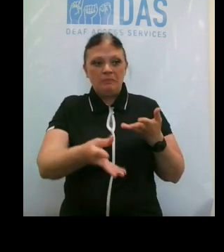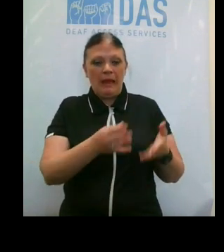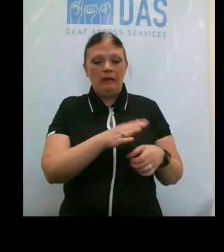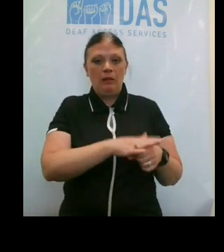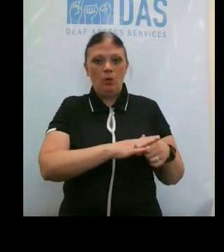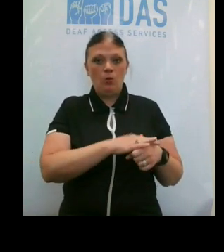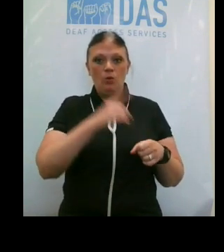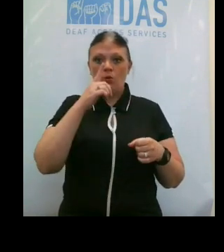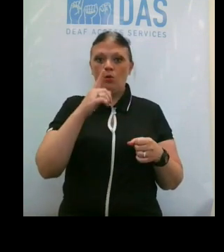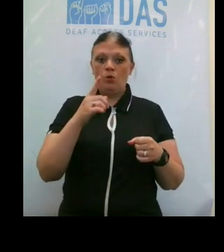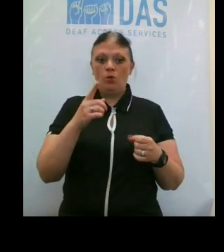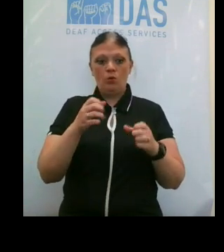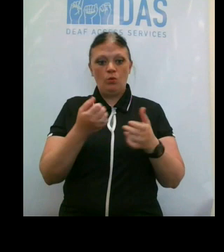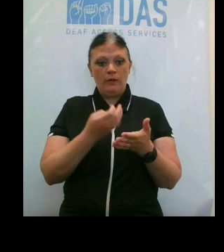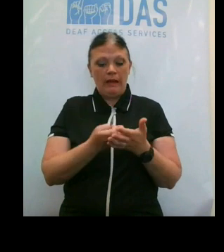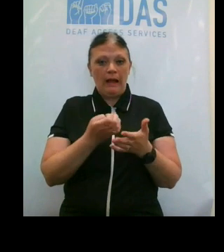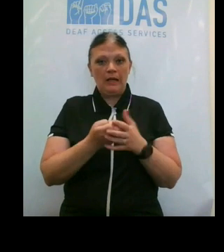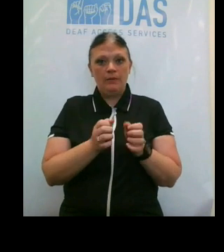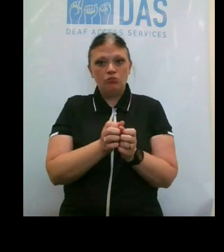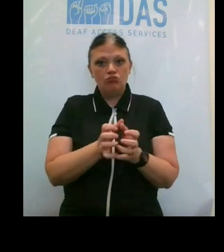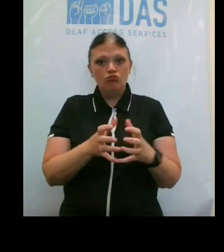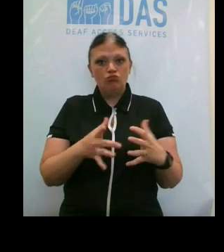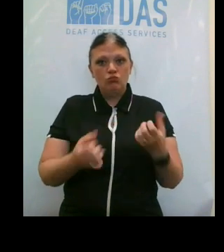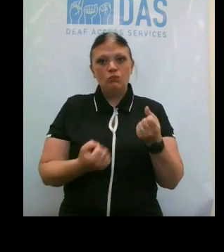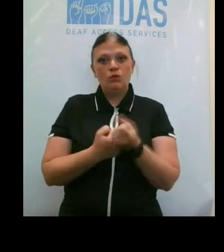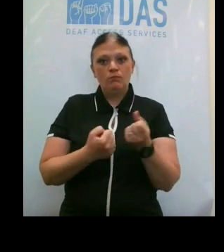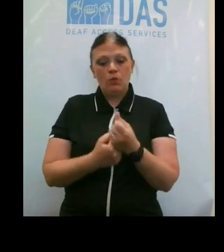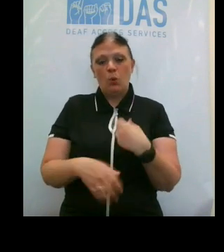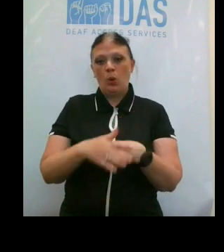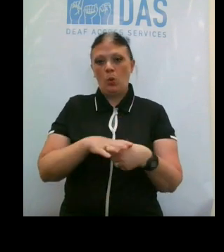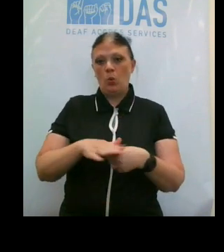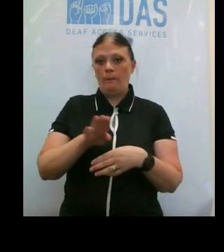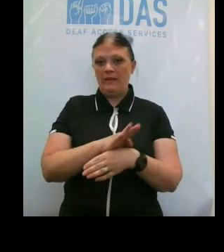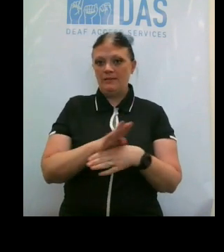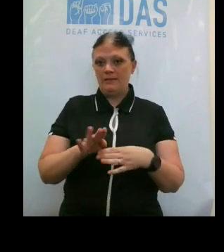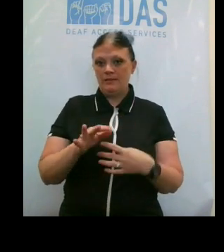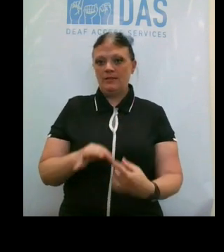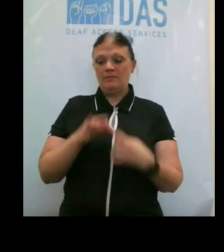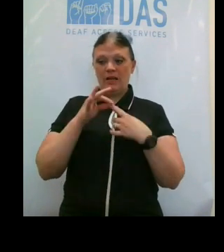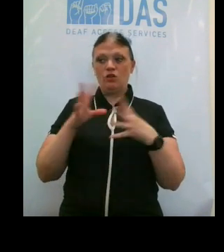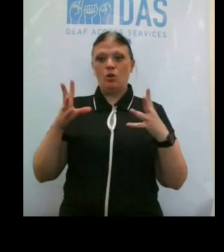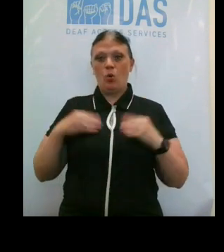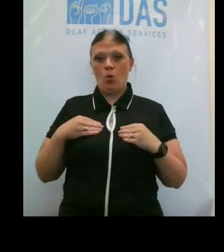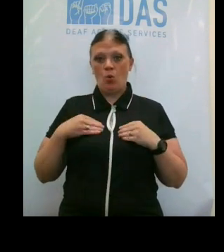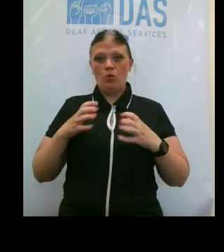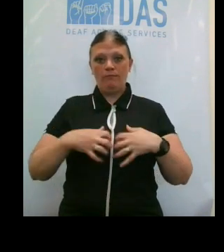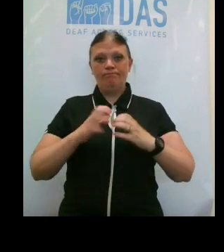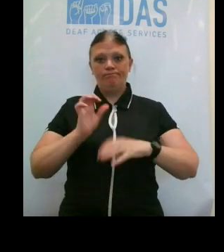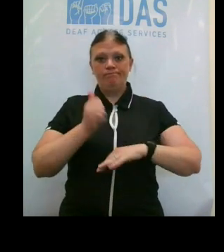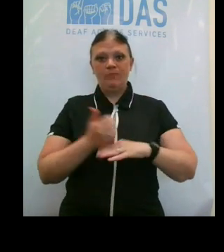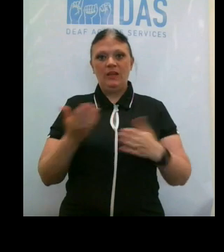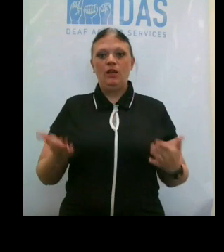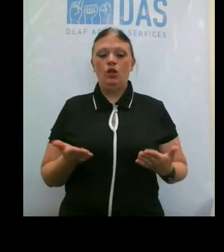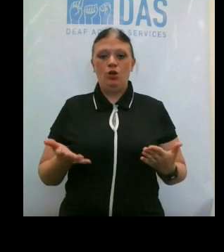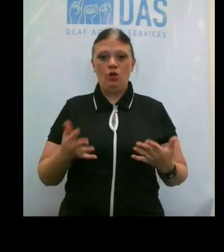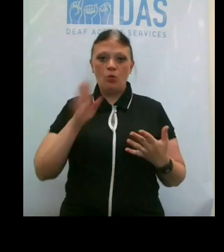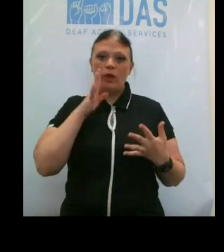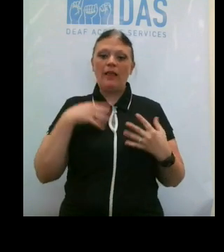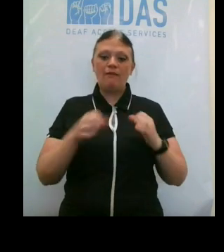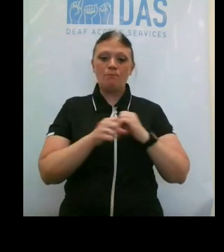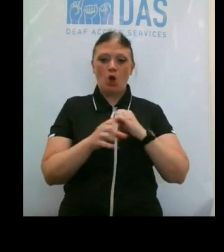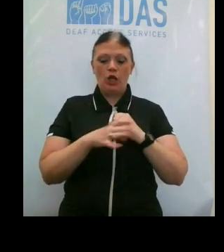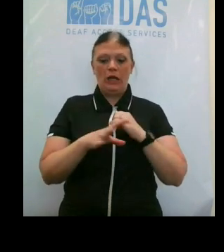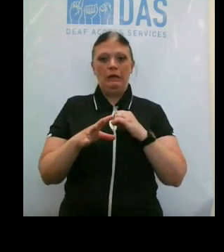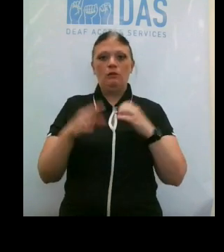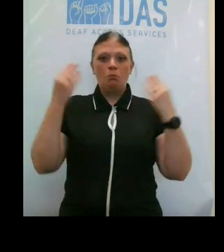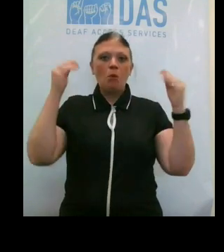As our economy grows, we want to ensure that we're supporting our local businesses, especially those that are owned and based here. And so we're going to have a marketing committee working on